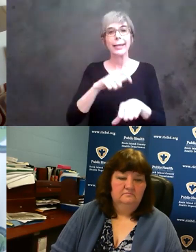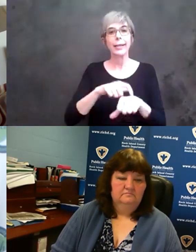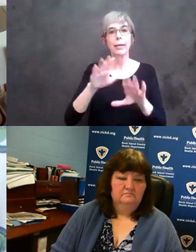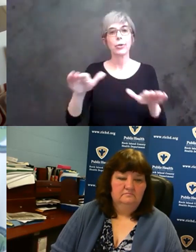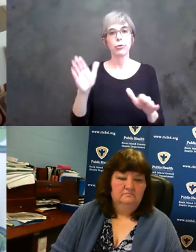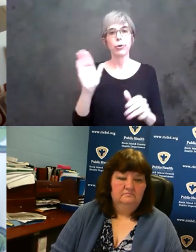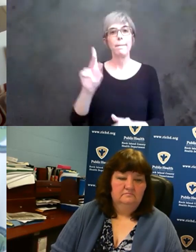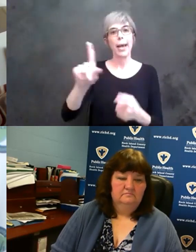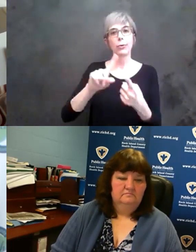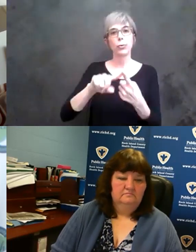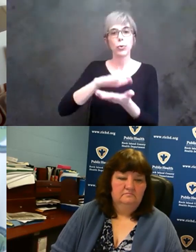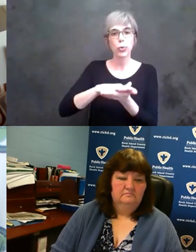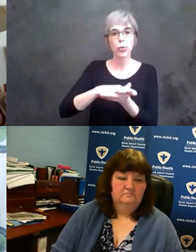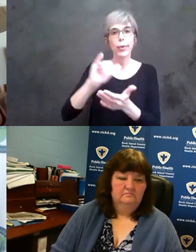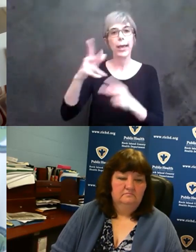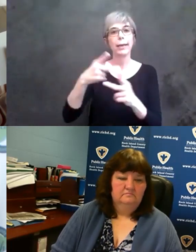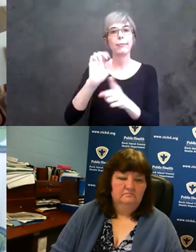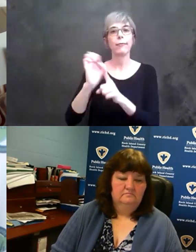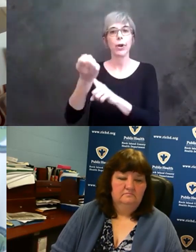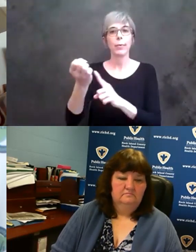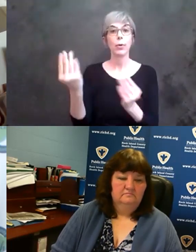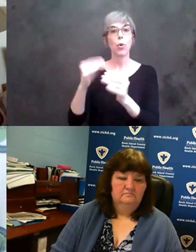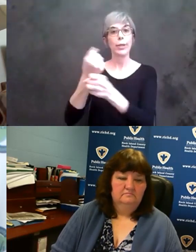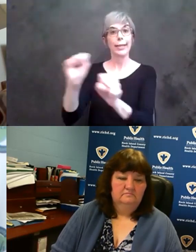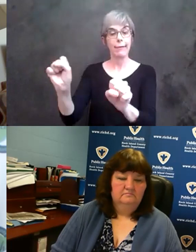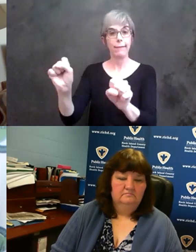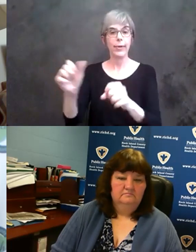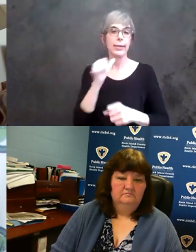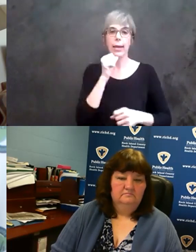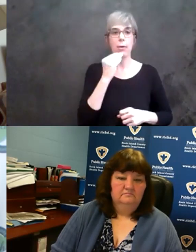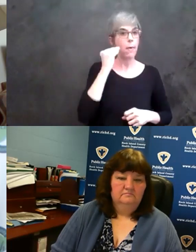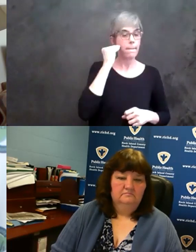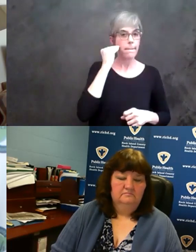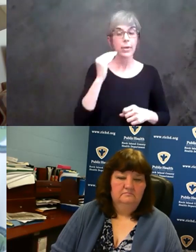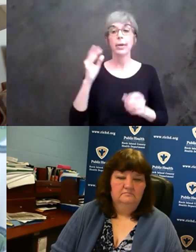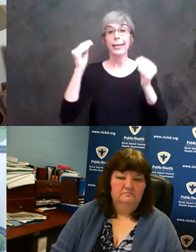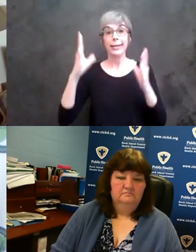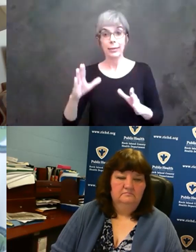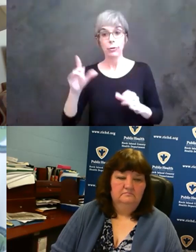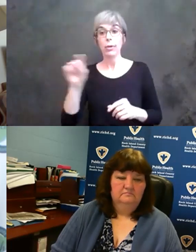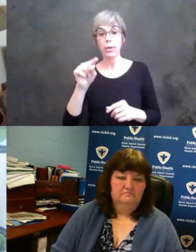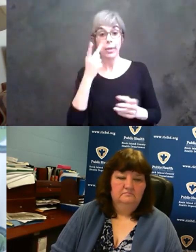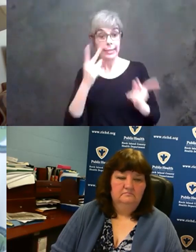environments outside of the home. I think we'll see that increase in reports.